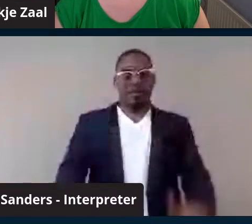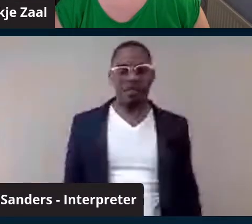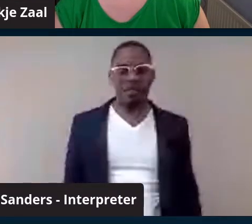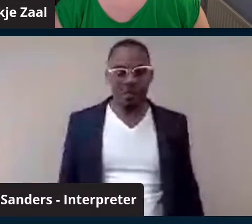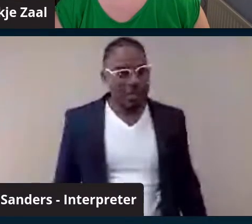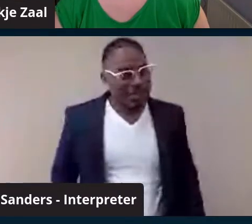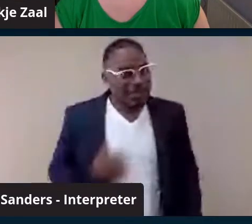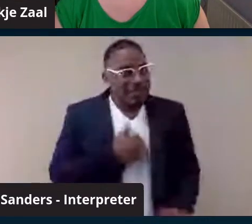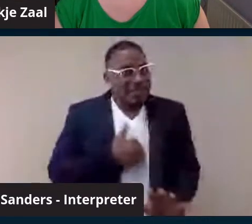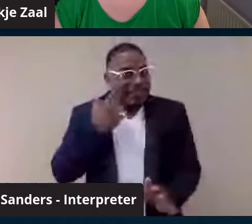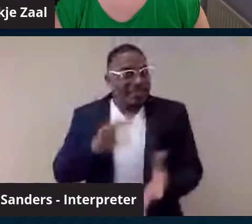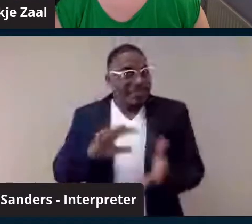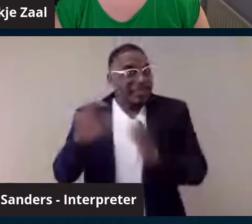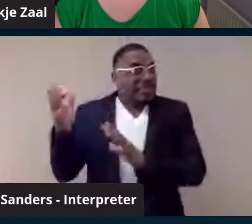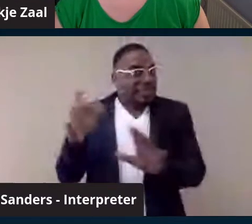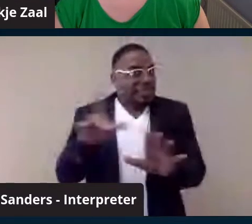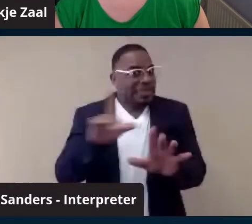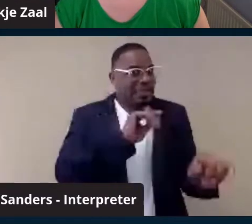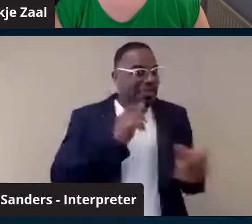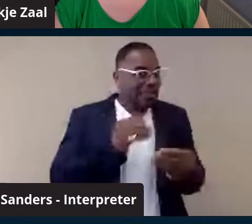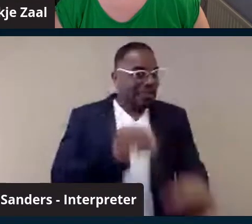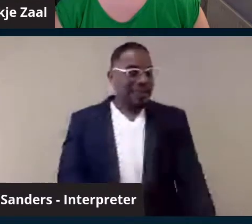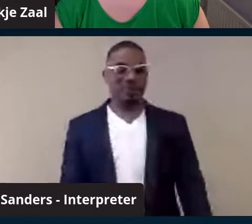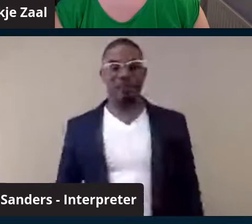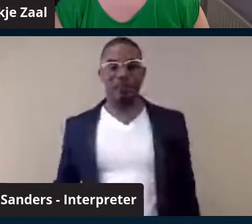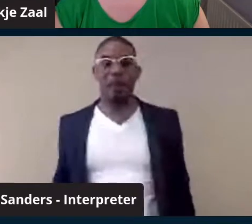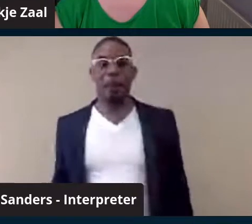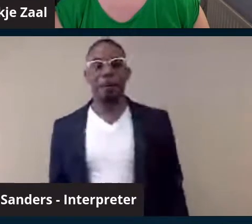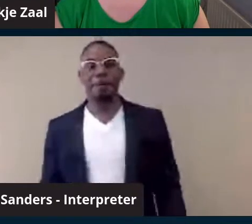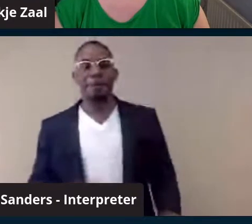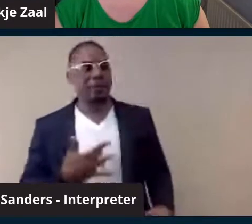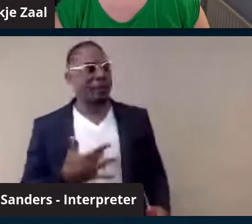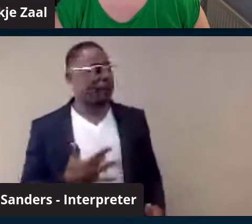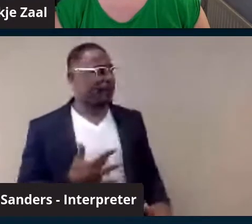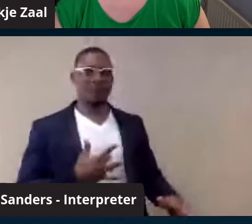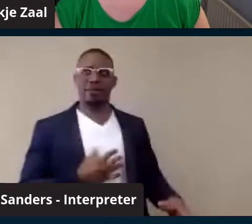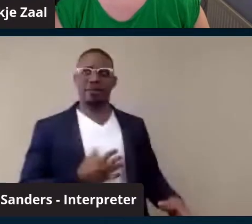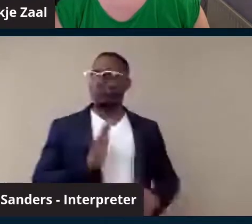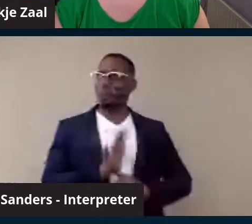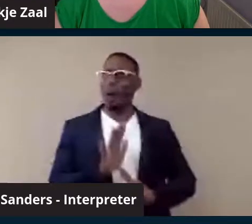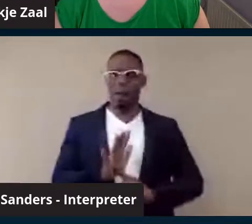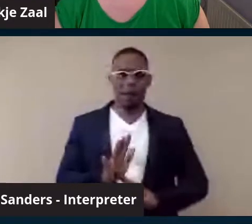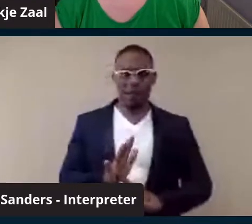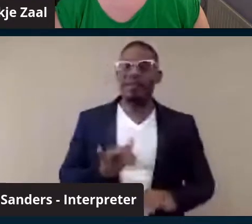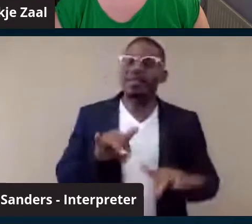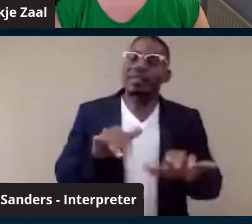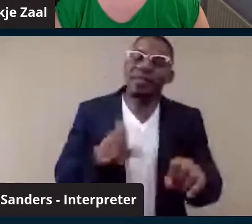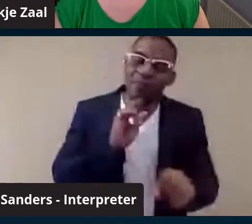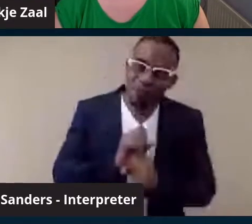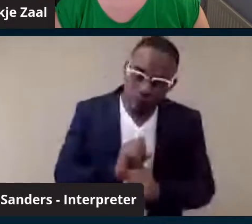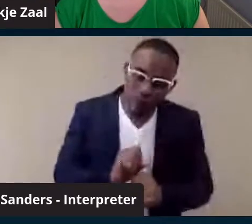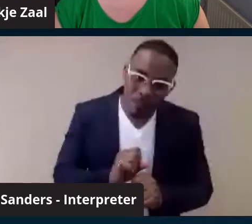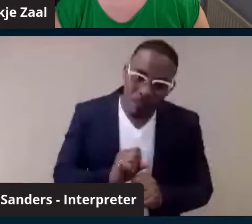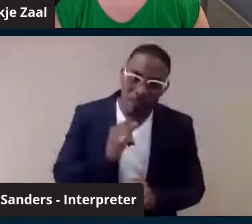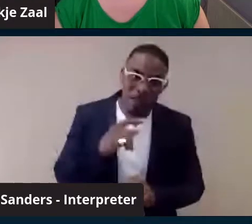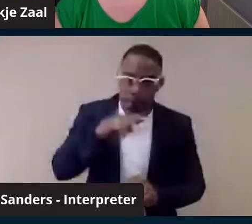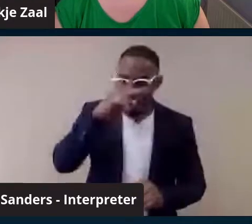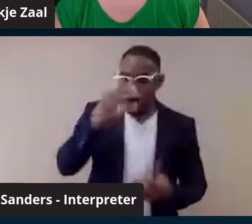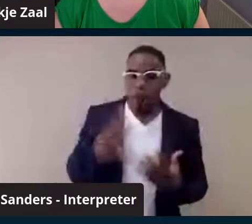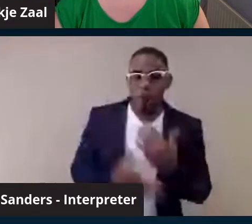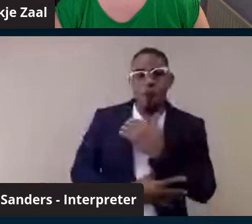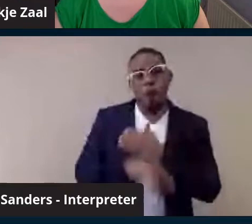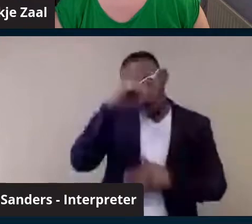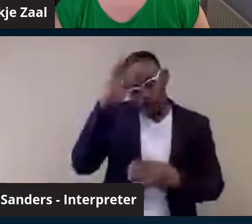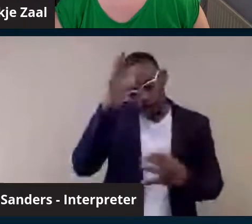sorry for messing up though. I felt very popular. Yeah, actually, you're the most popular guy.